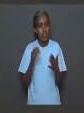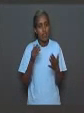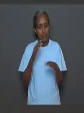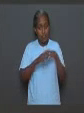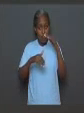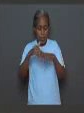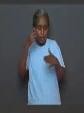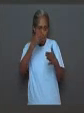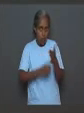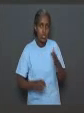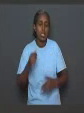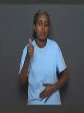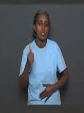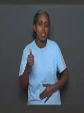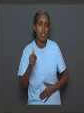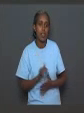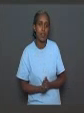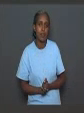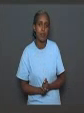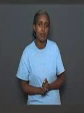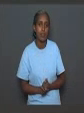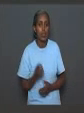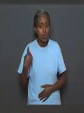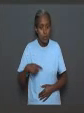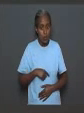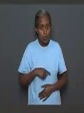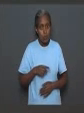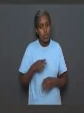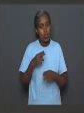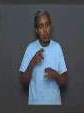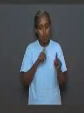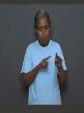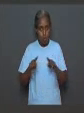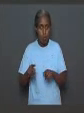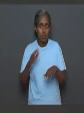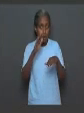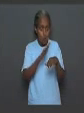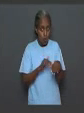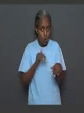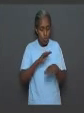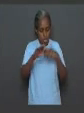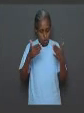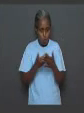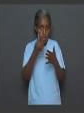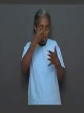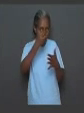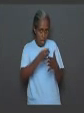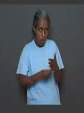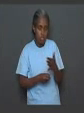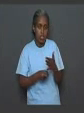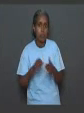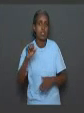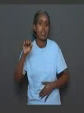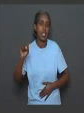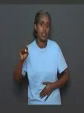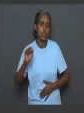outcomes A. We will also call the potential total outcomes